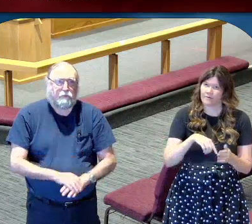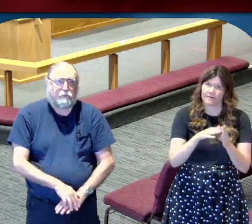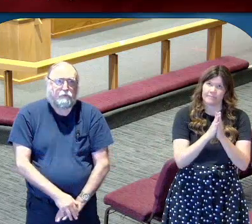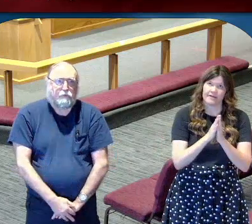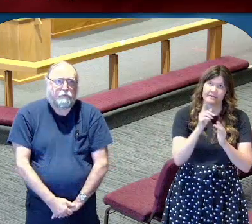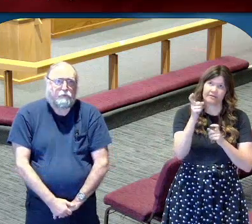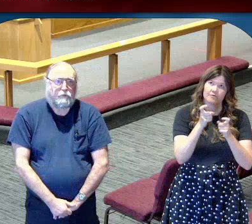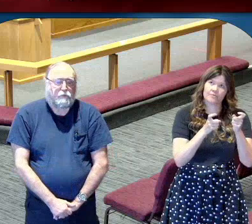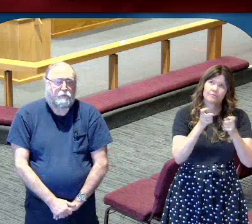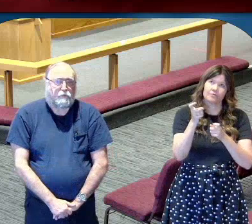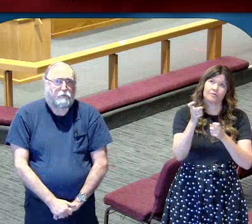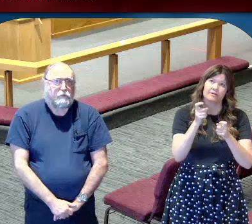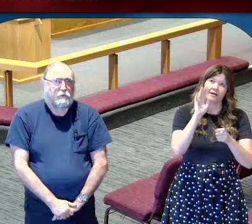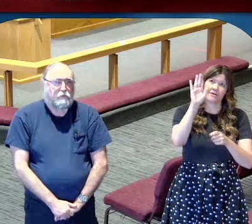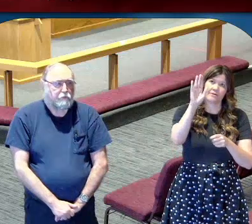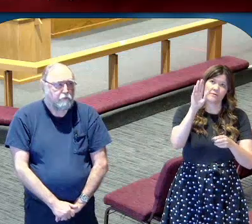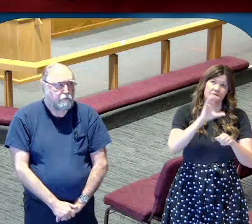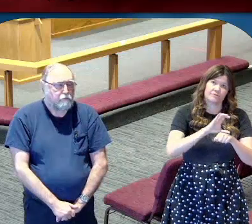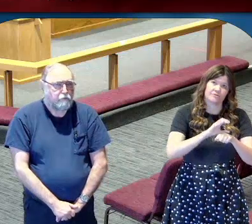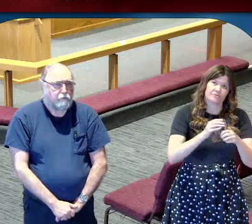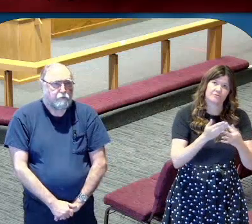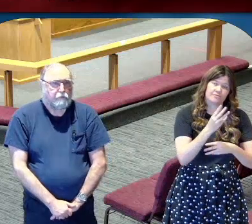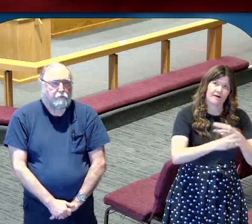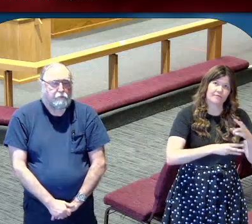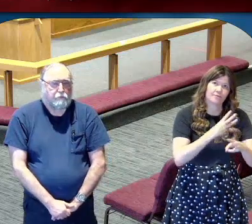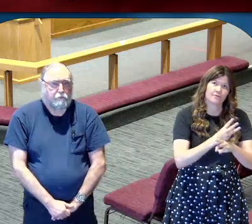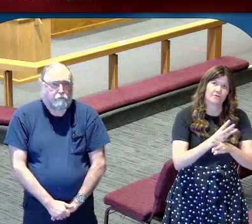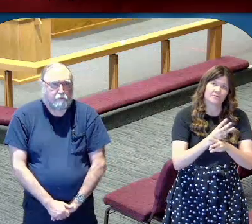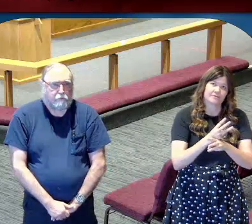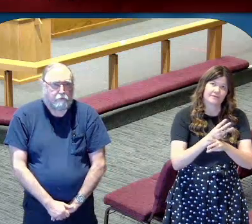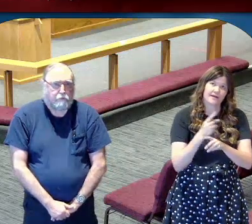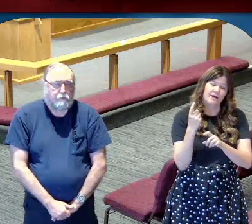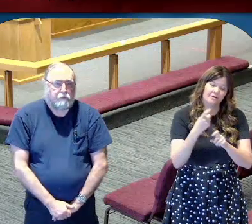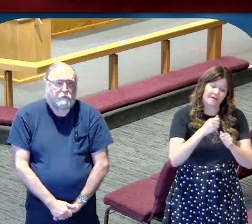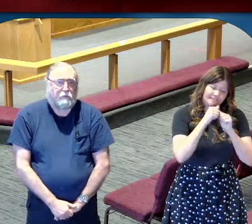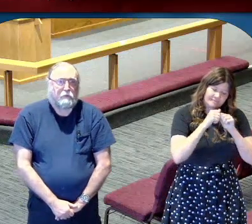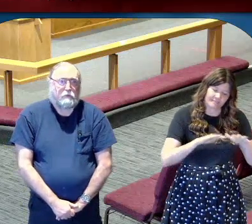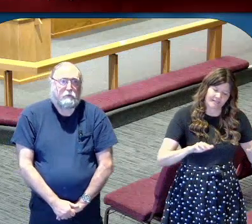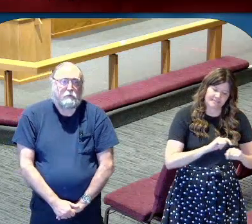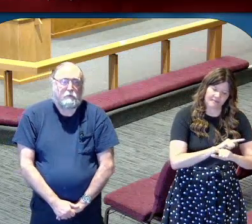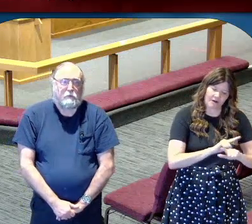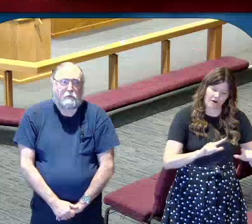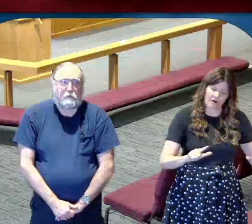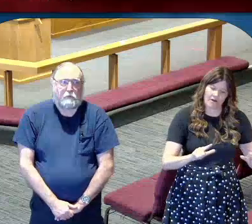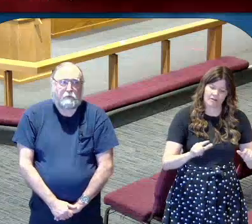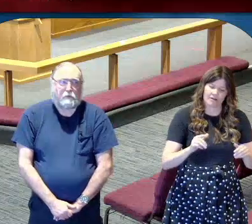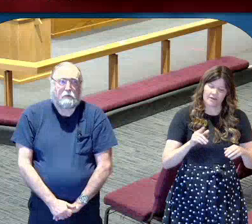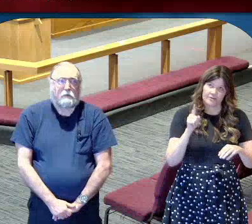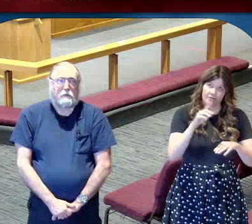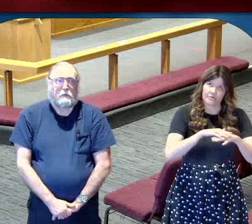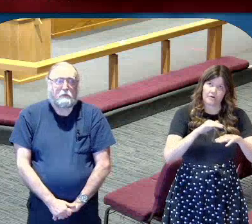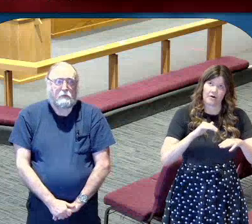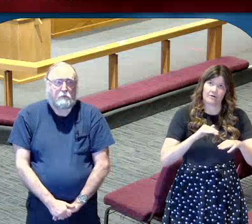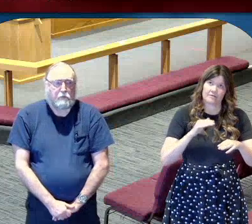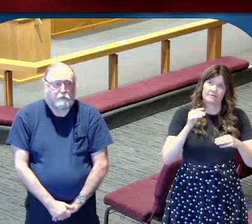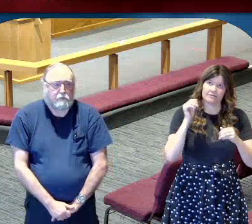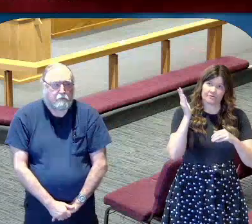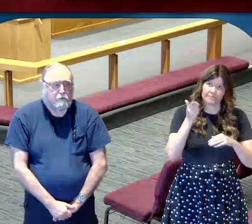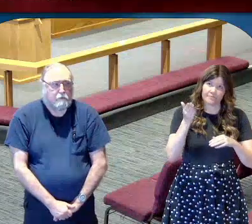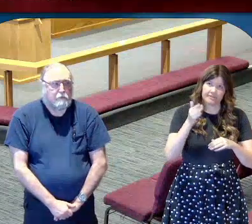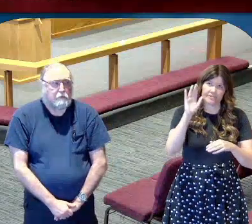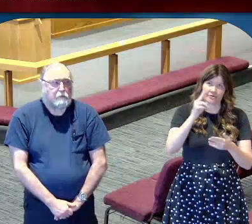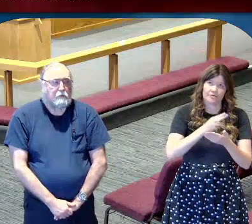your holy church throughout the world, granting and blessing to all you have called to preach your holy word in order that we would